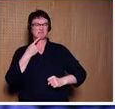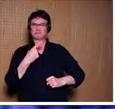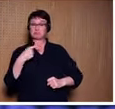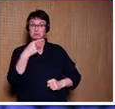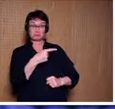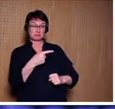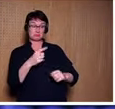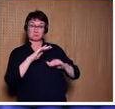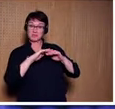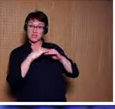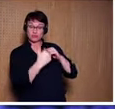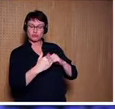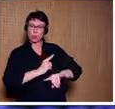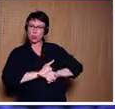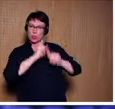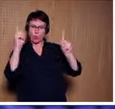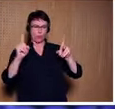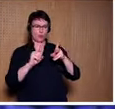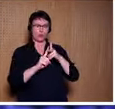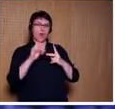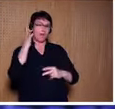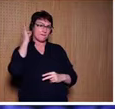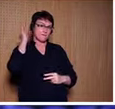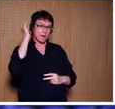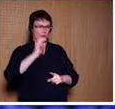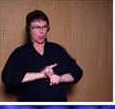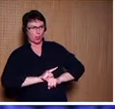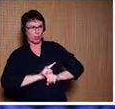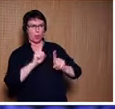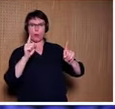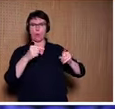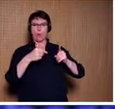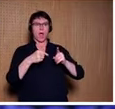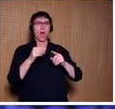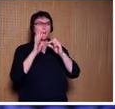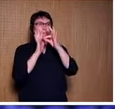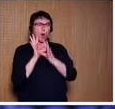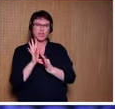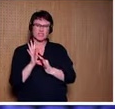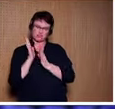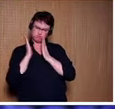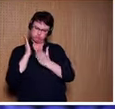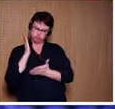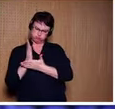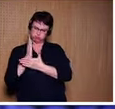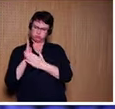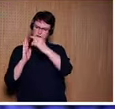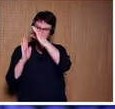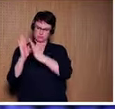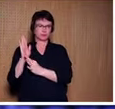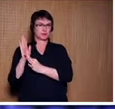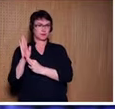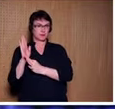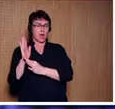inclusive, plural, and feminist approaches to policies and standards at the national